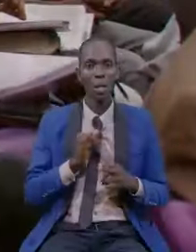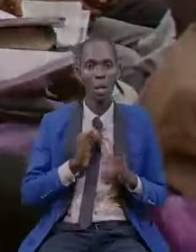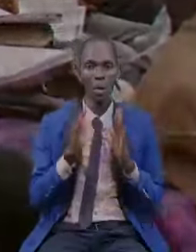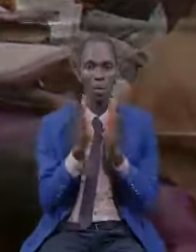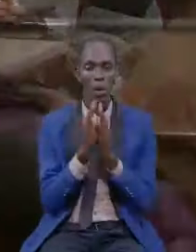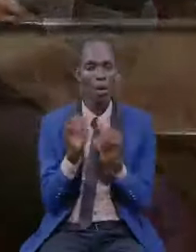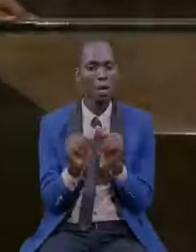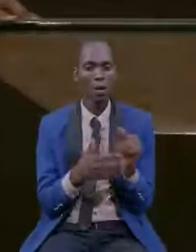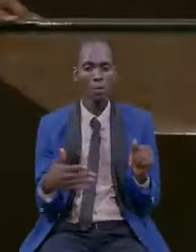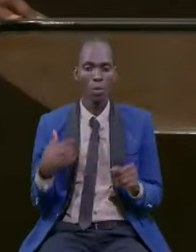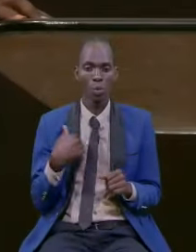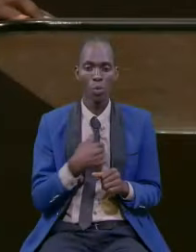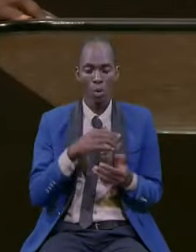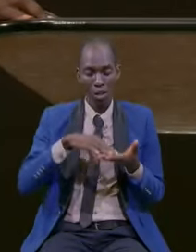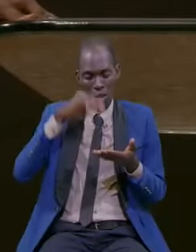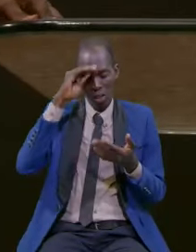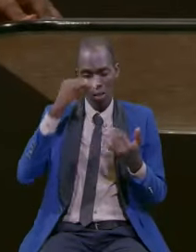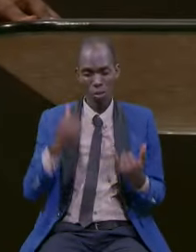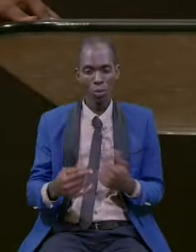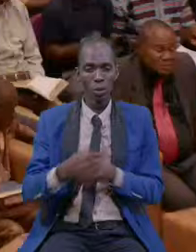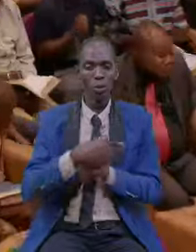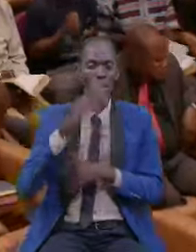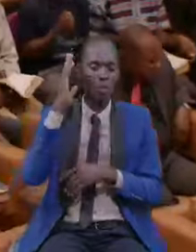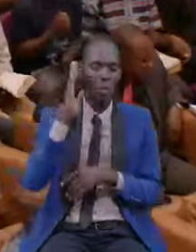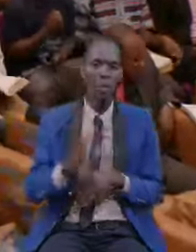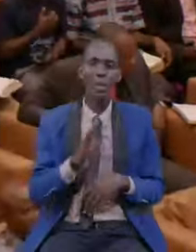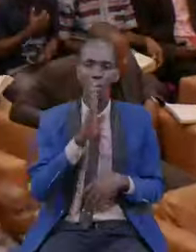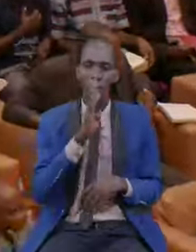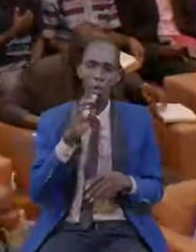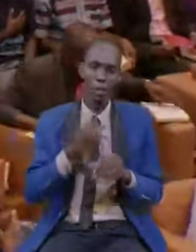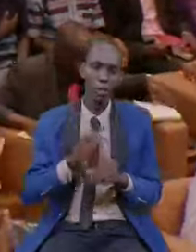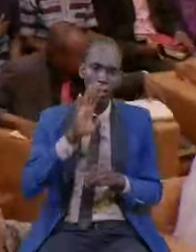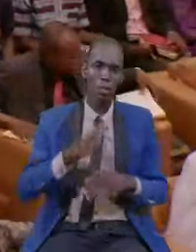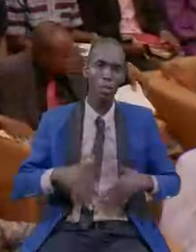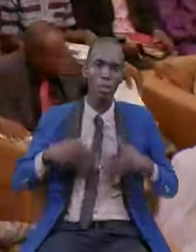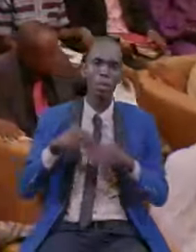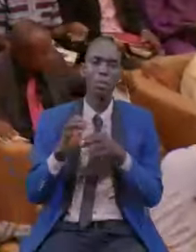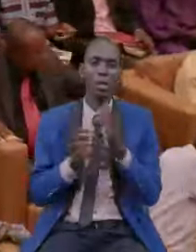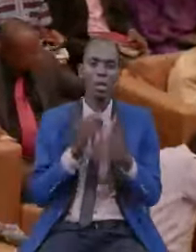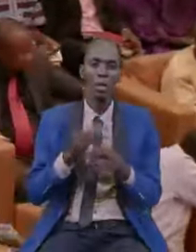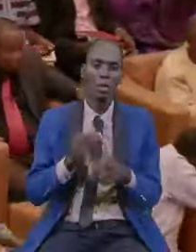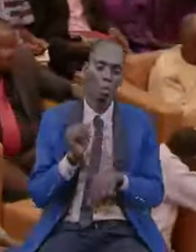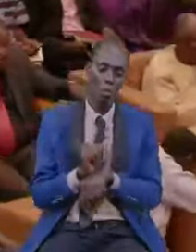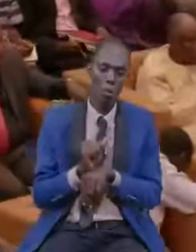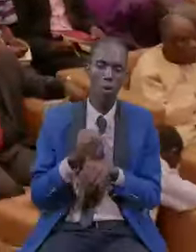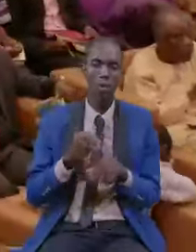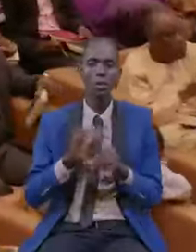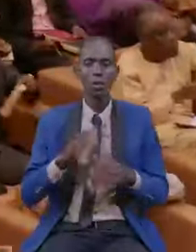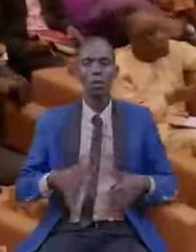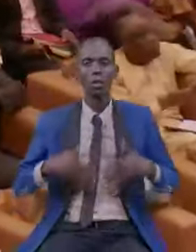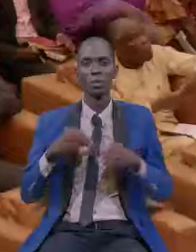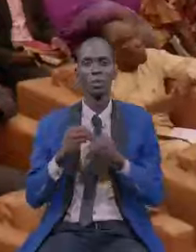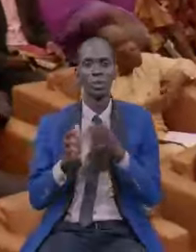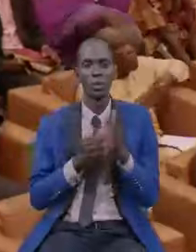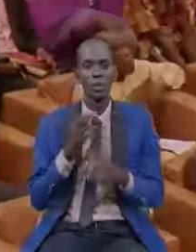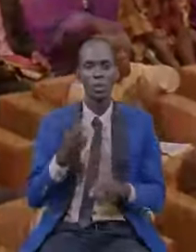today will appear in your life, operate in your life, and God will give you grace